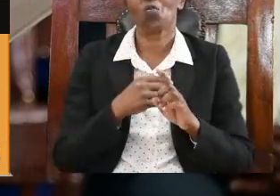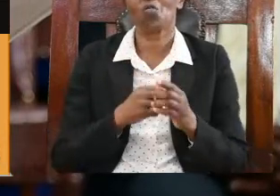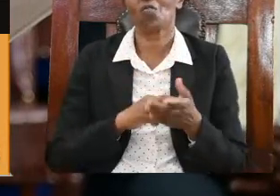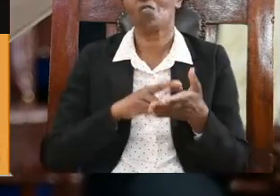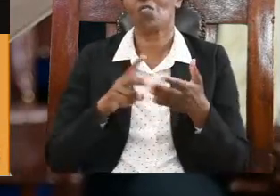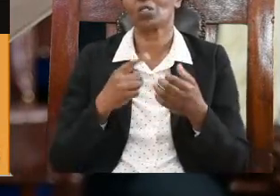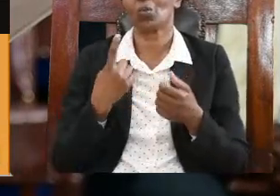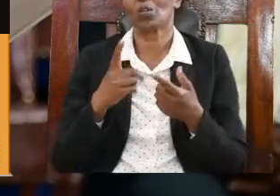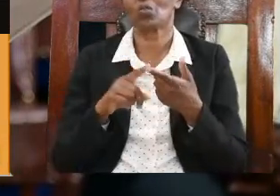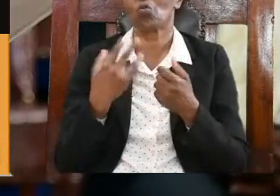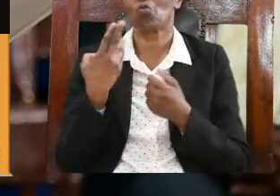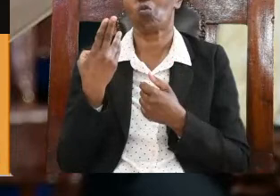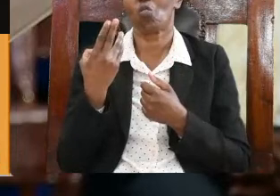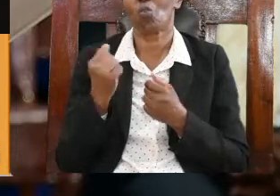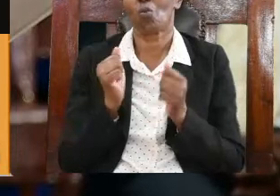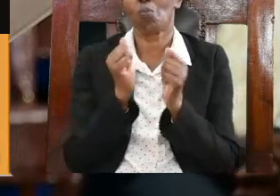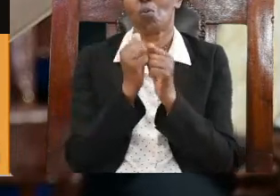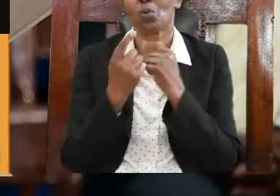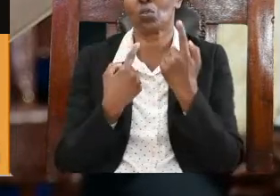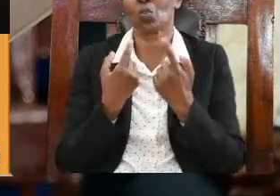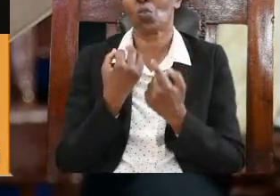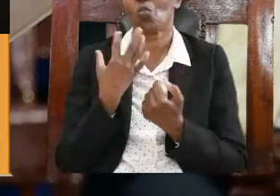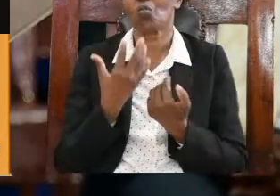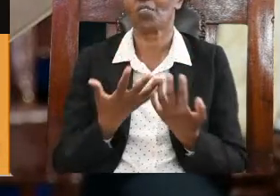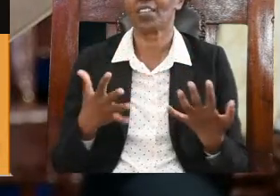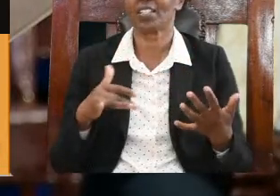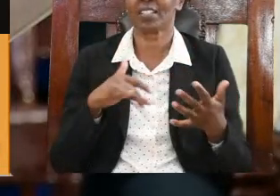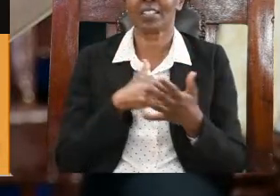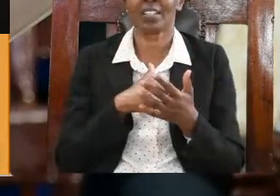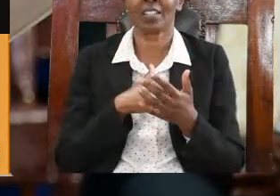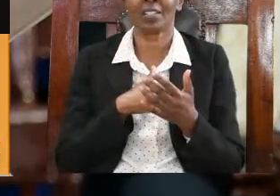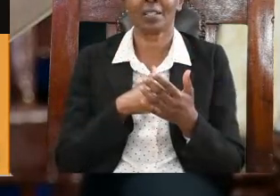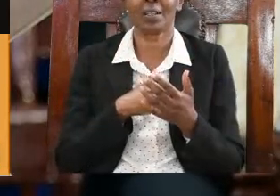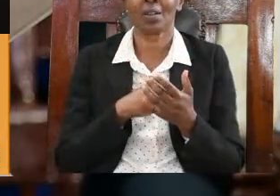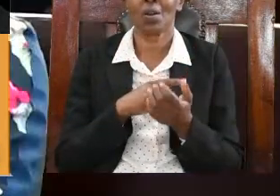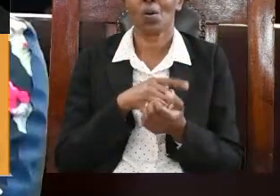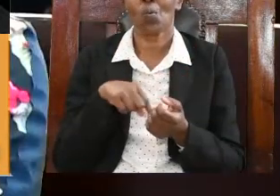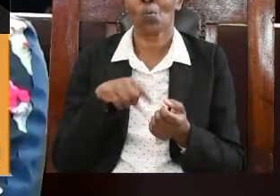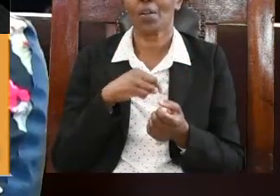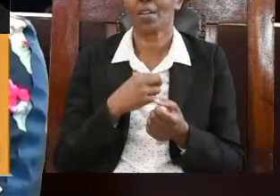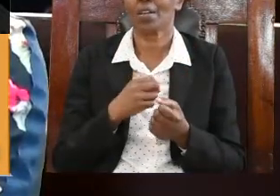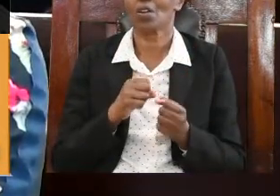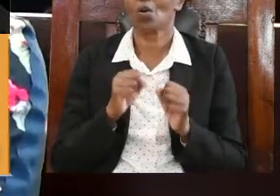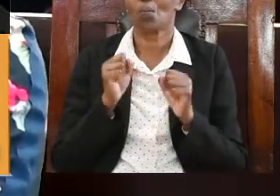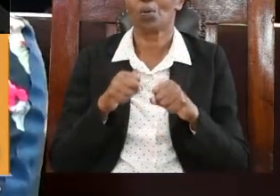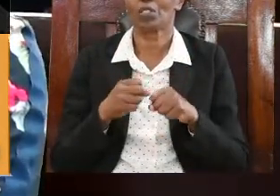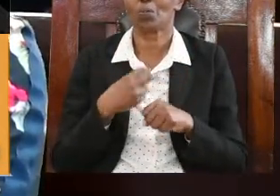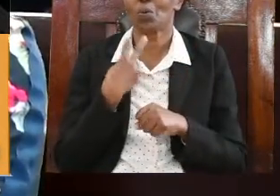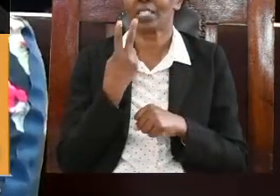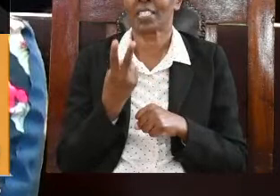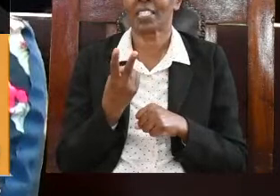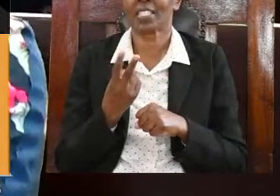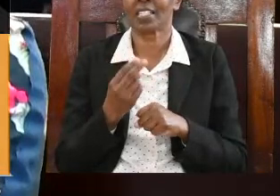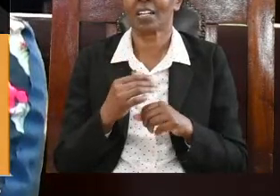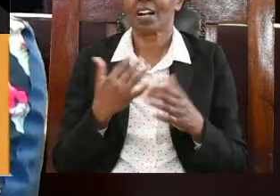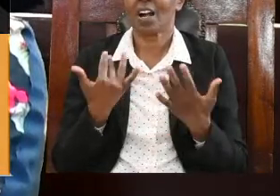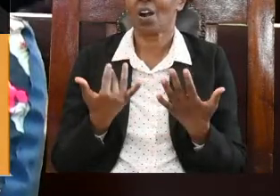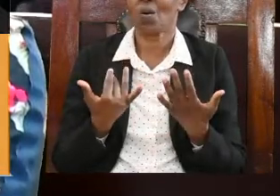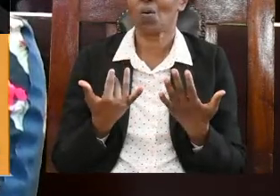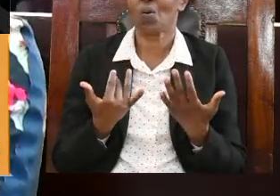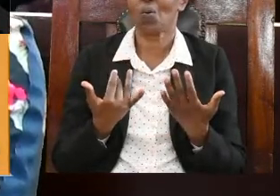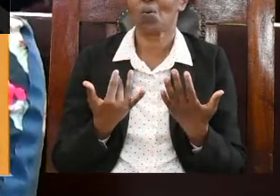4. Paul talks about the things that he could be able to see in visions, how he had been, you